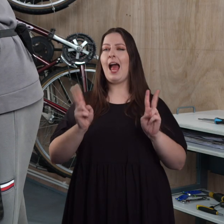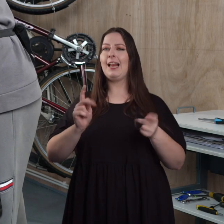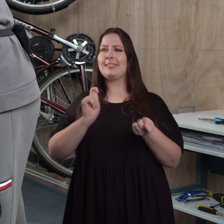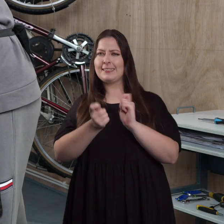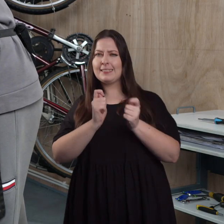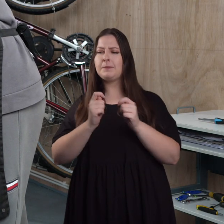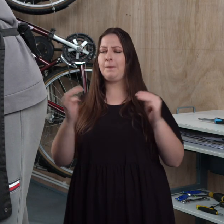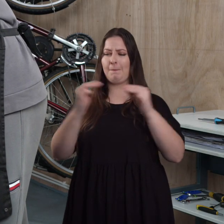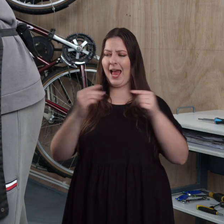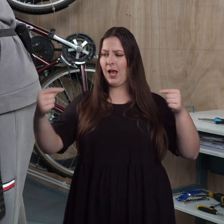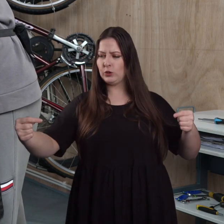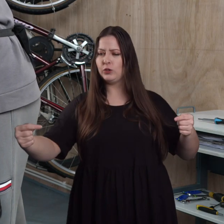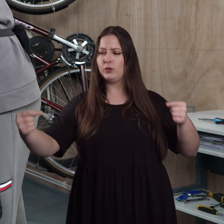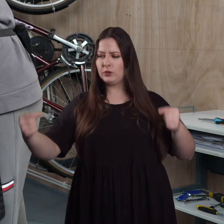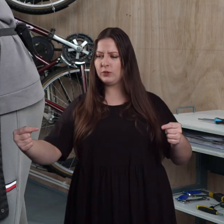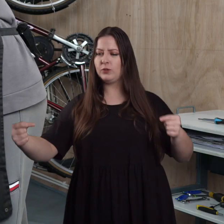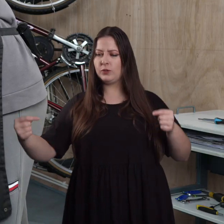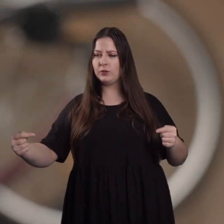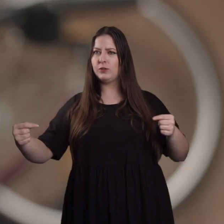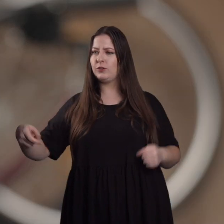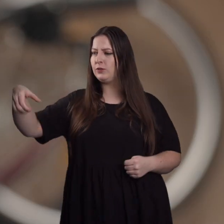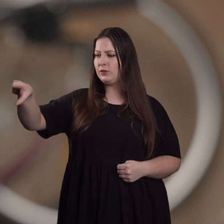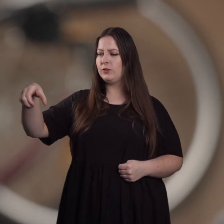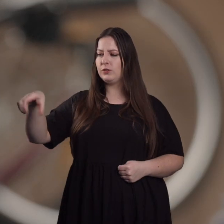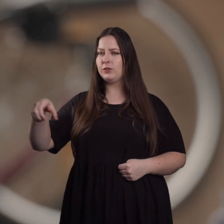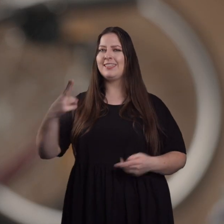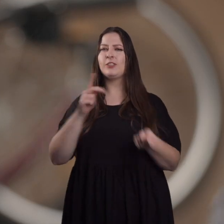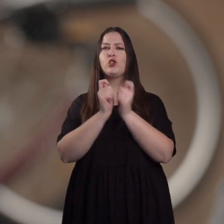You can adjust the cable again until 7 on the shifter